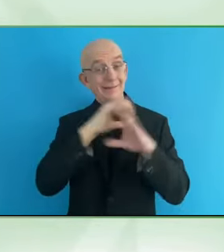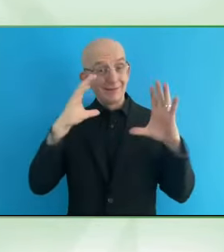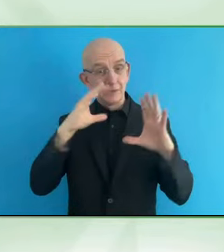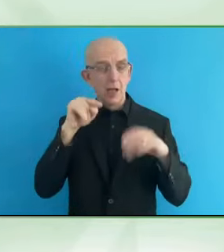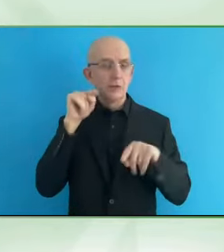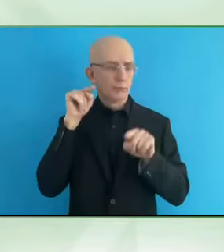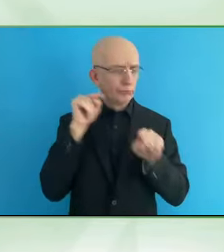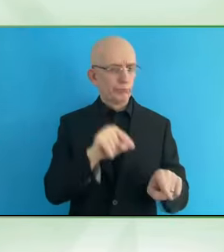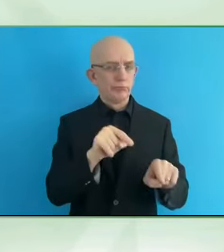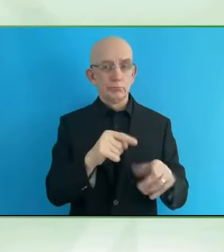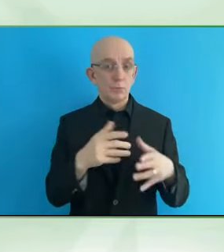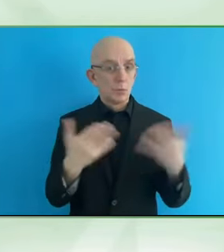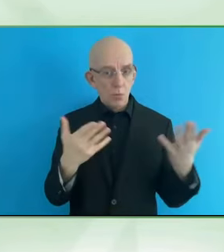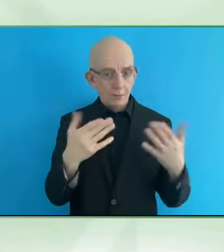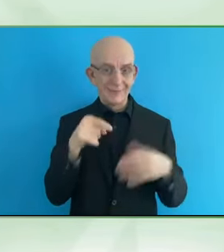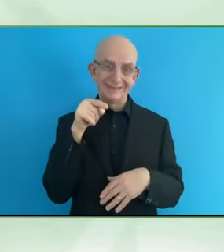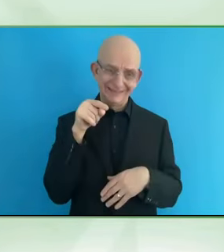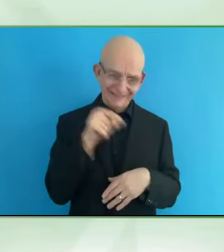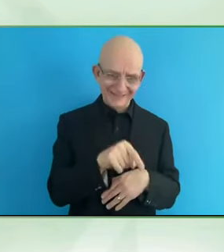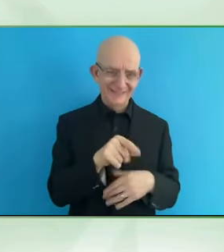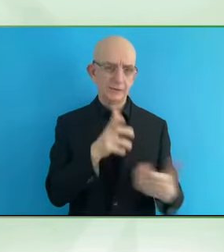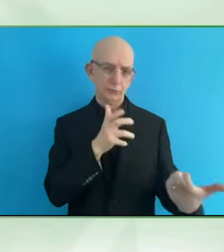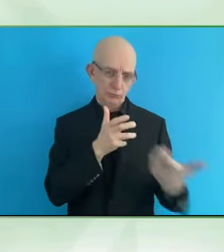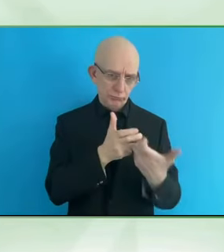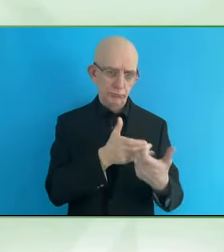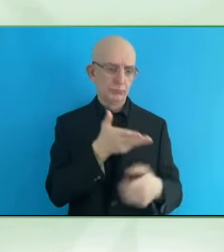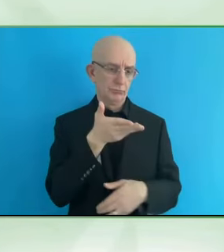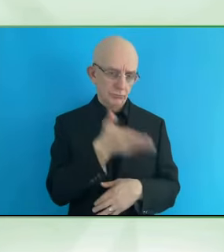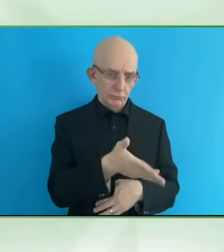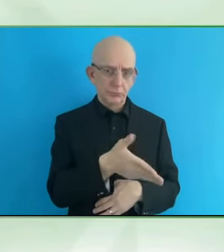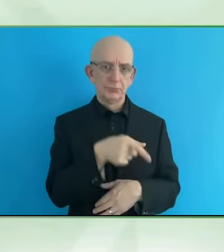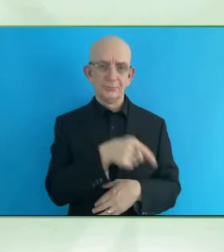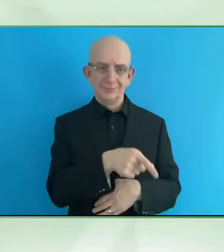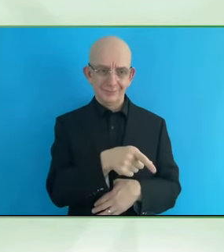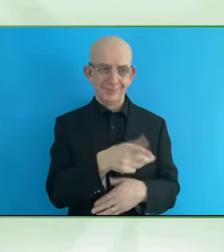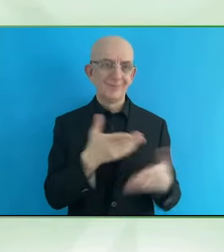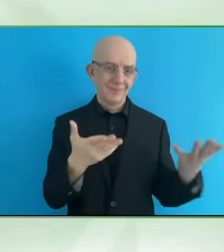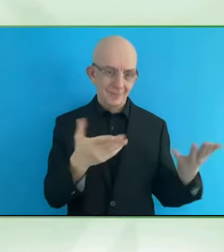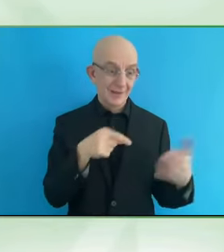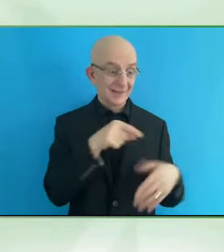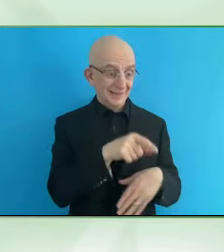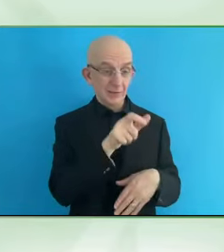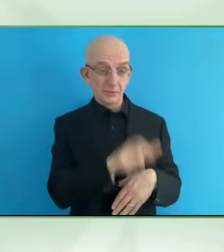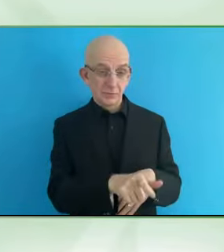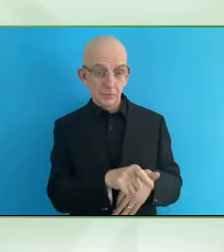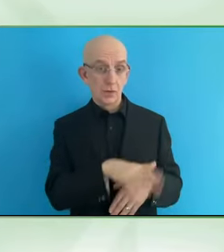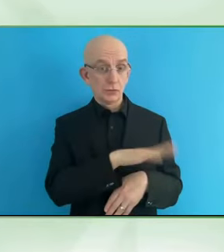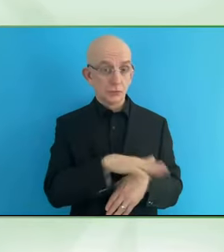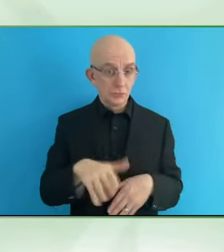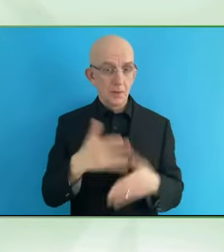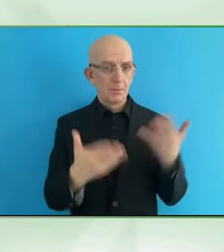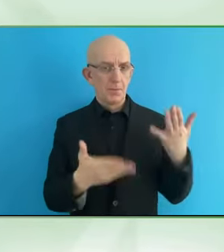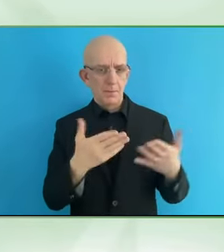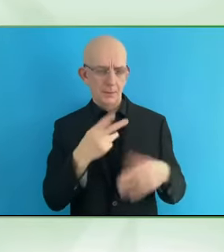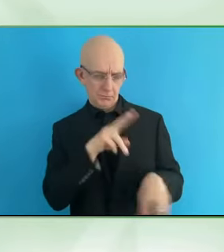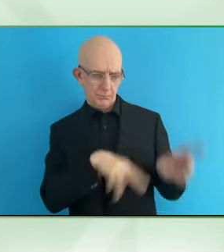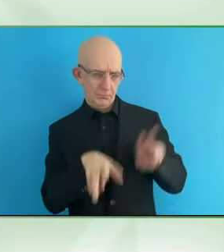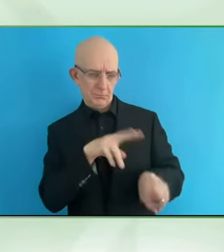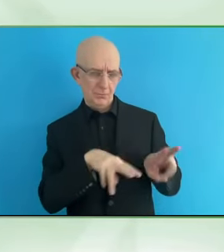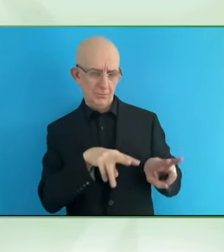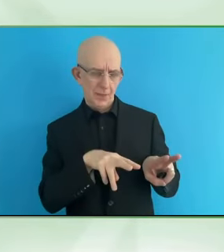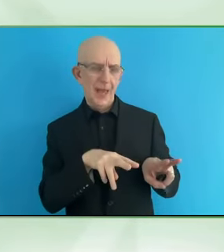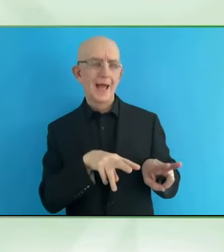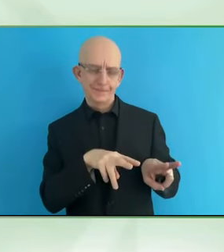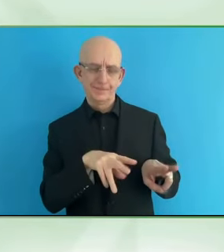what the underlying condition might be. What really we need to be doing is planning the support